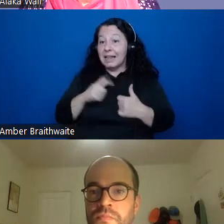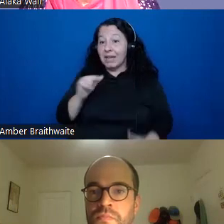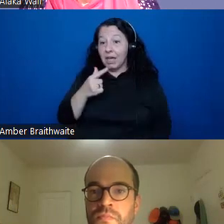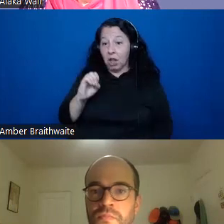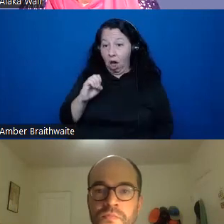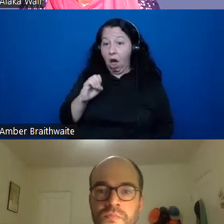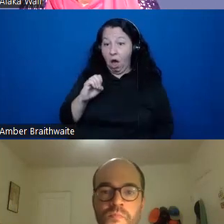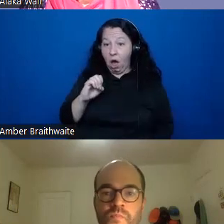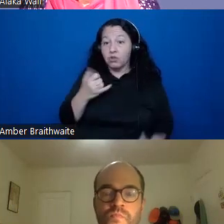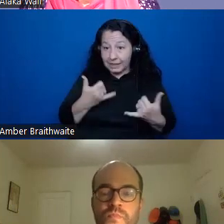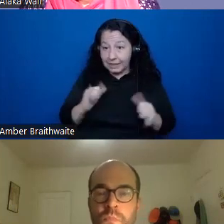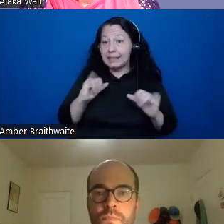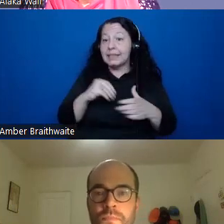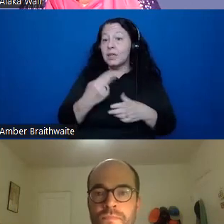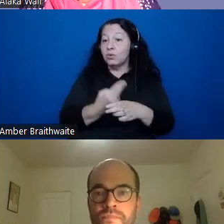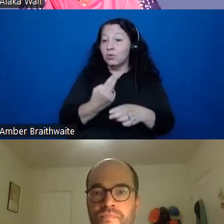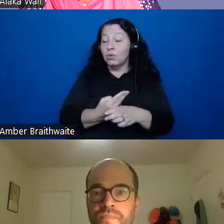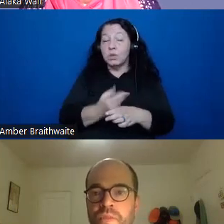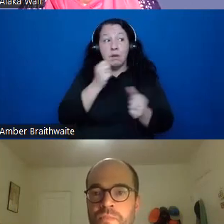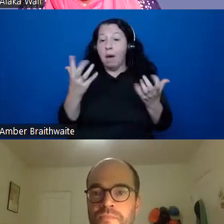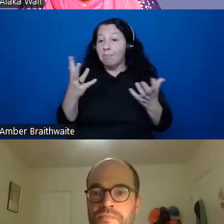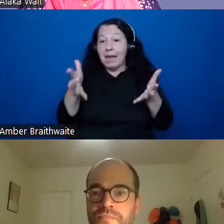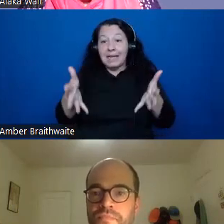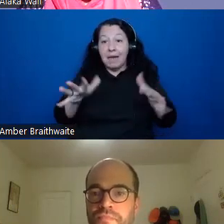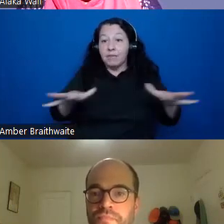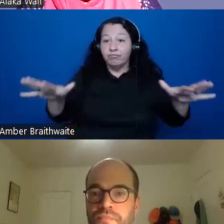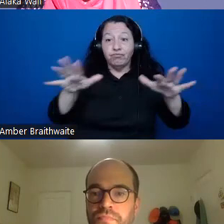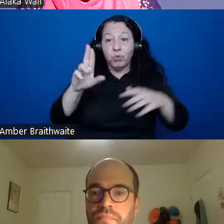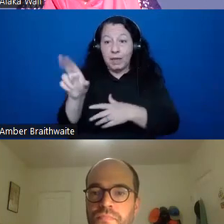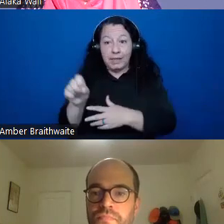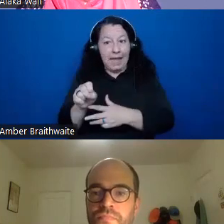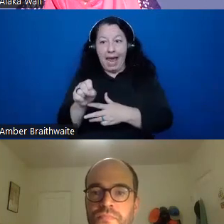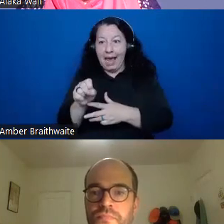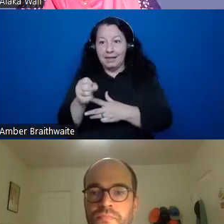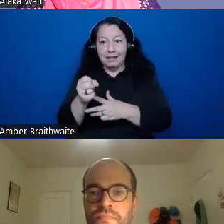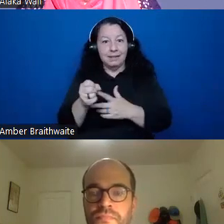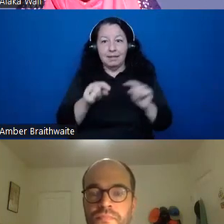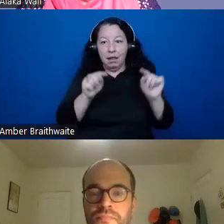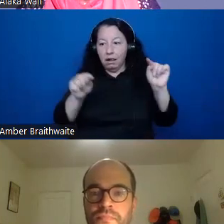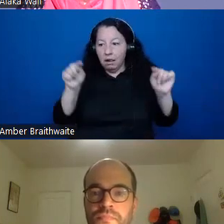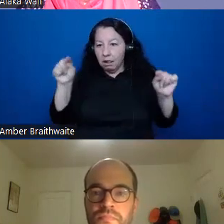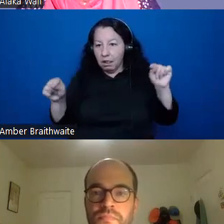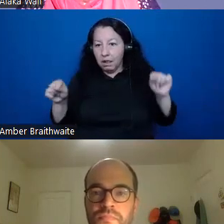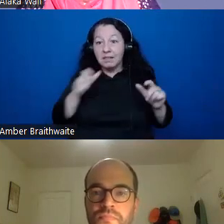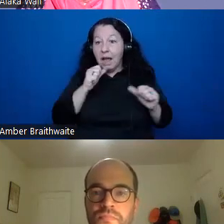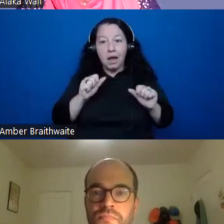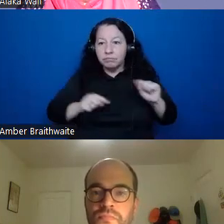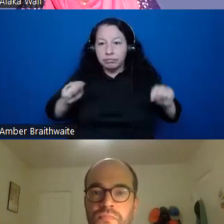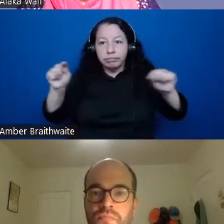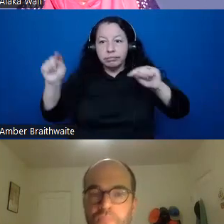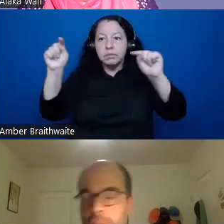left around in the United States. And actually this lodge was built